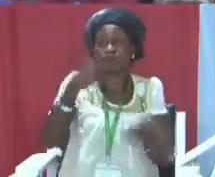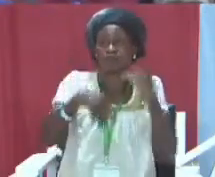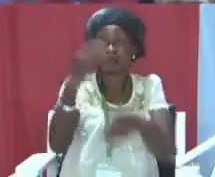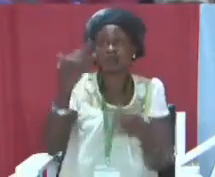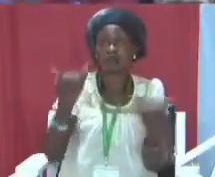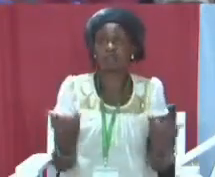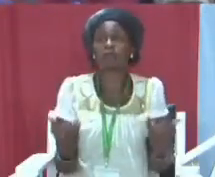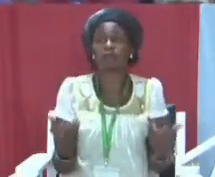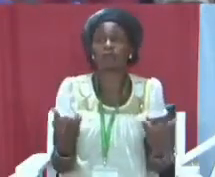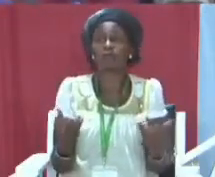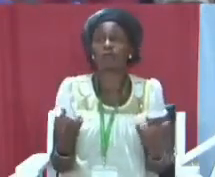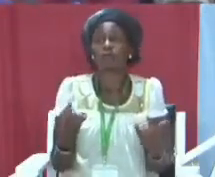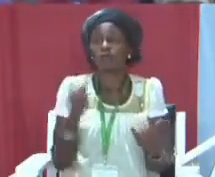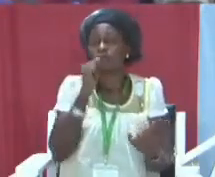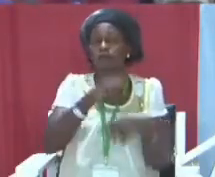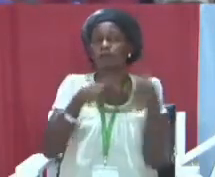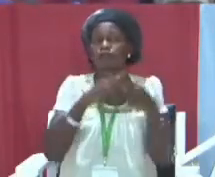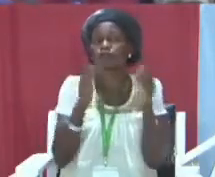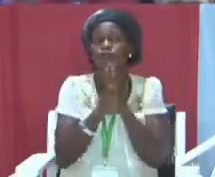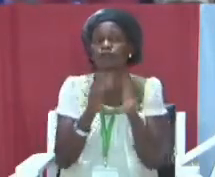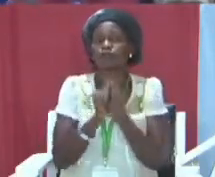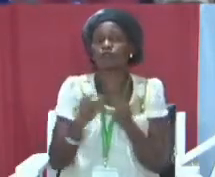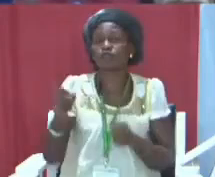come out right now. I'm going to pray with you.